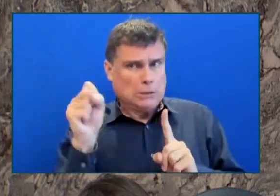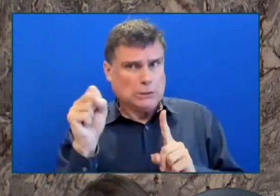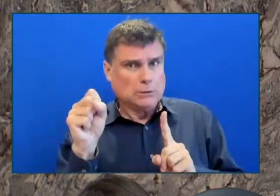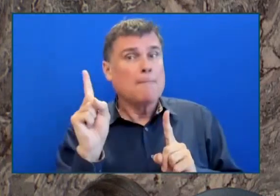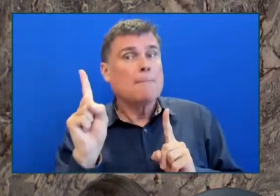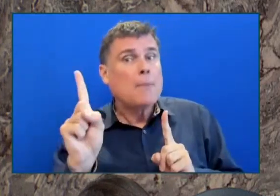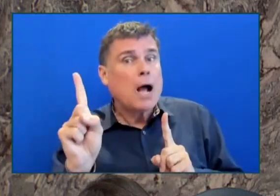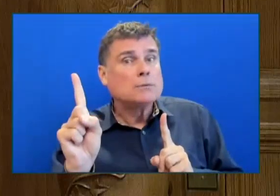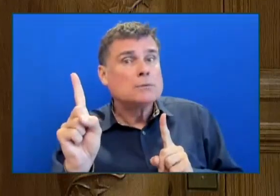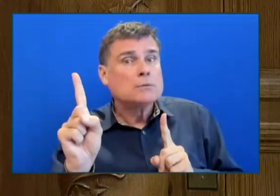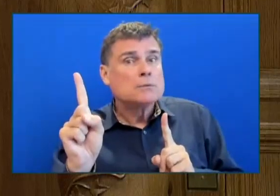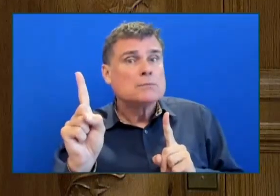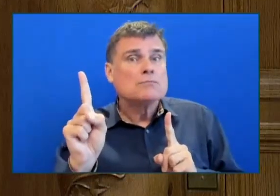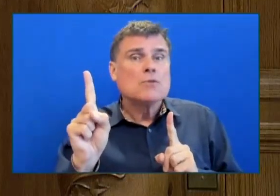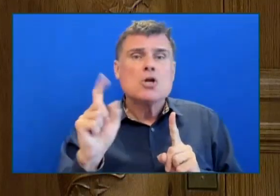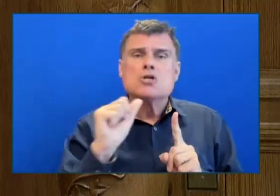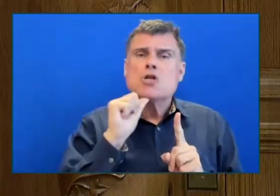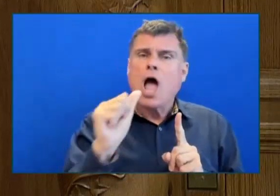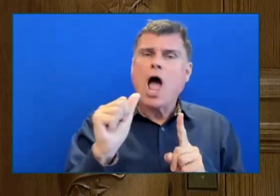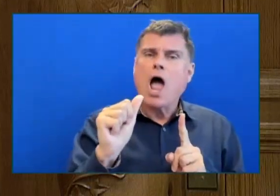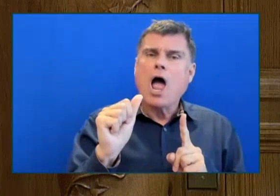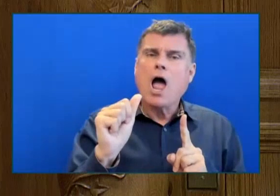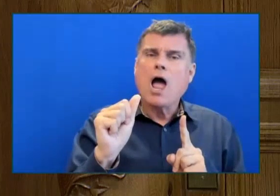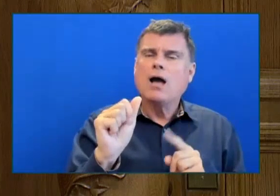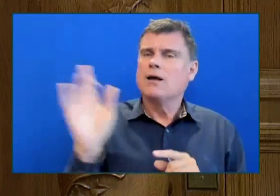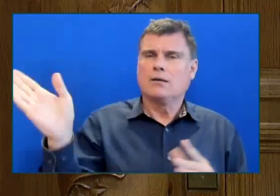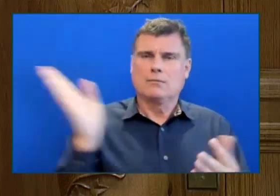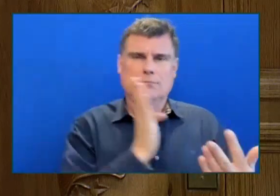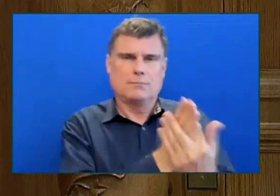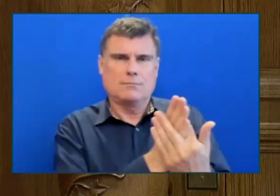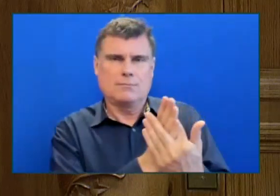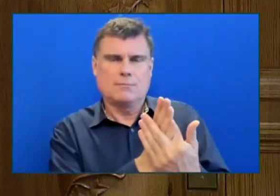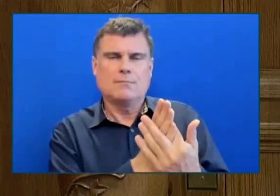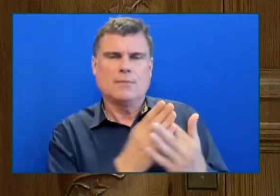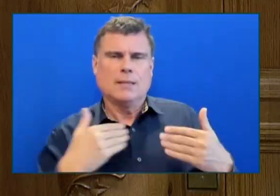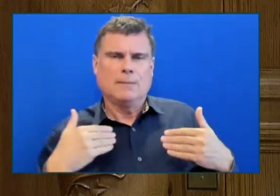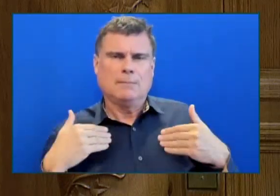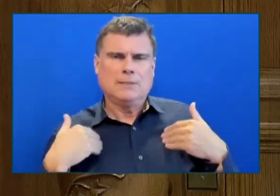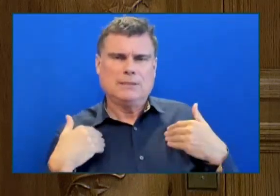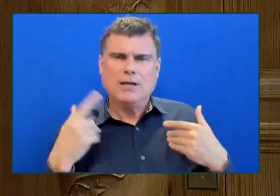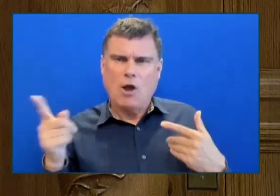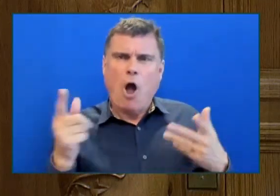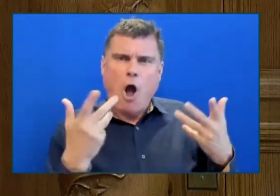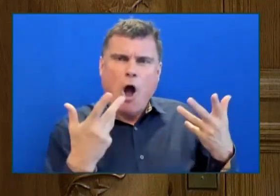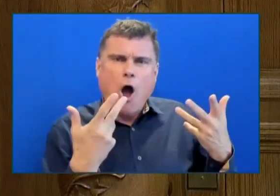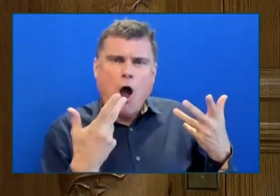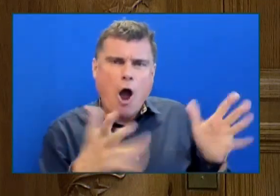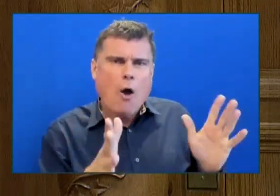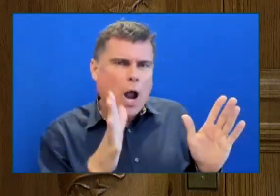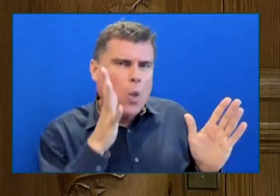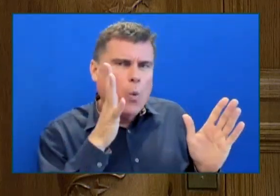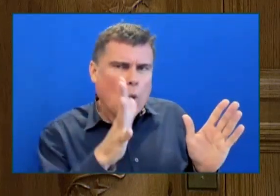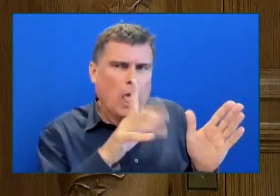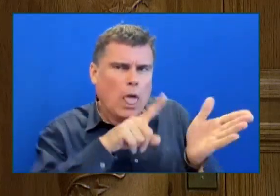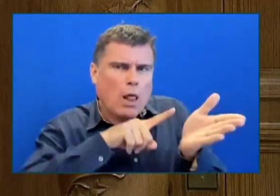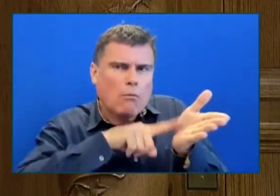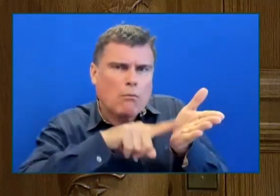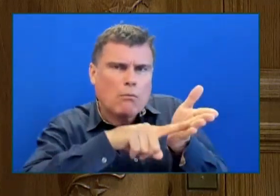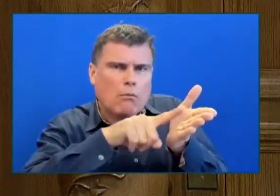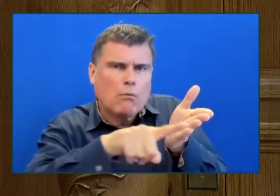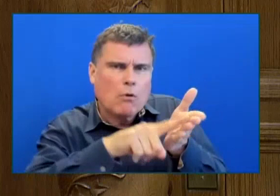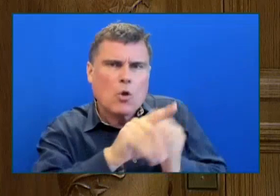has taken that question on notice, so let's have a new question. Is it a new question? it's a new question. Okay, that's fine, then